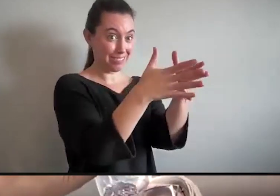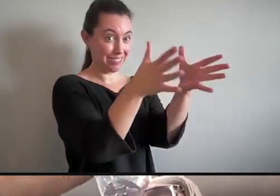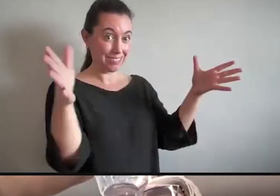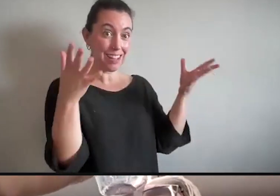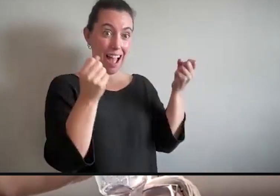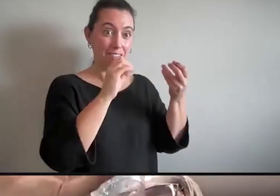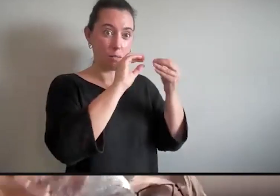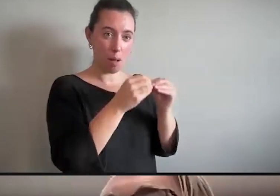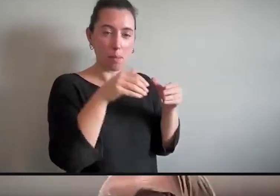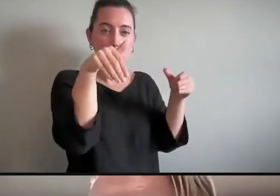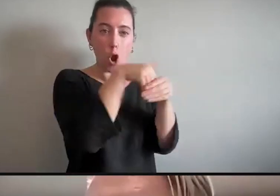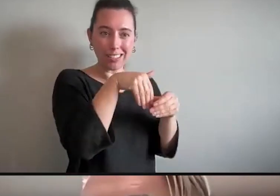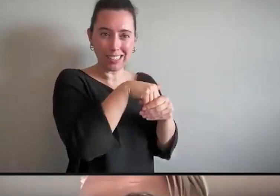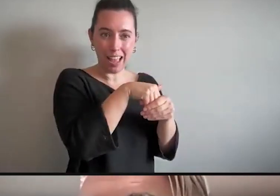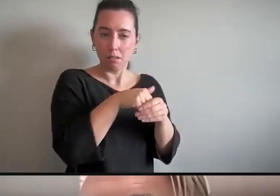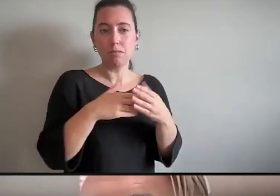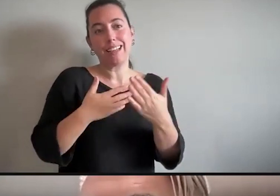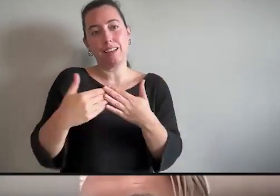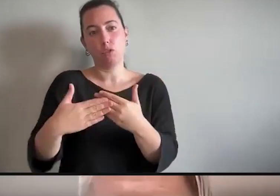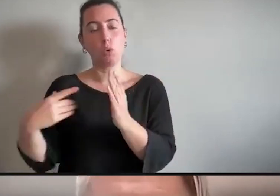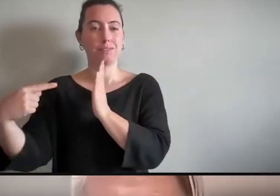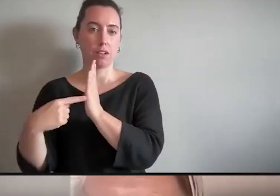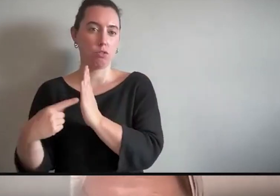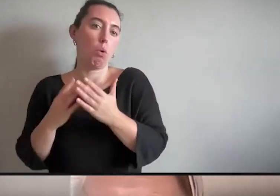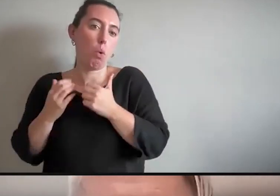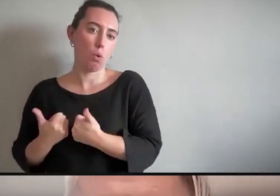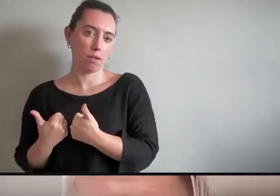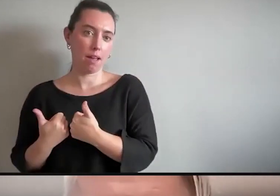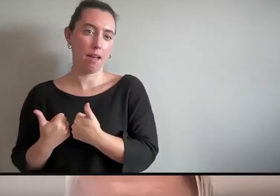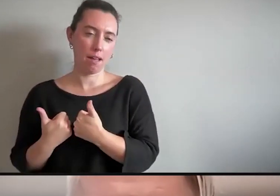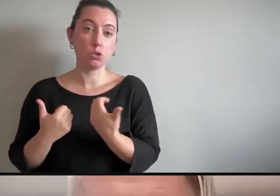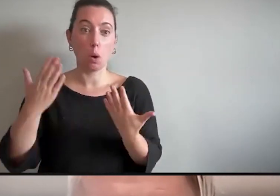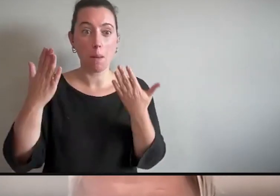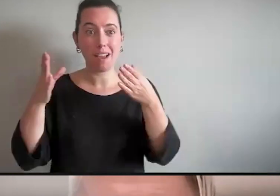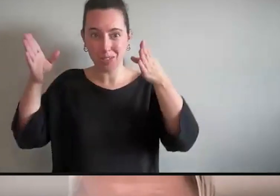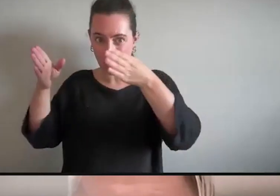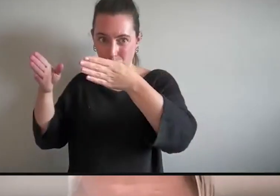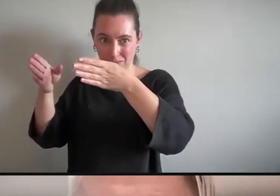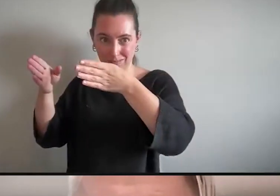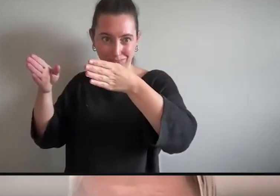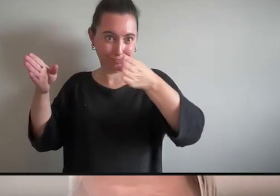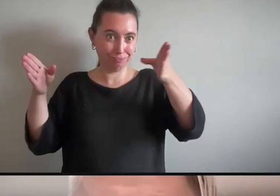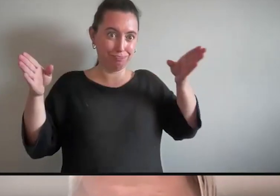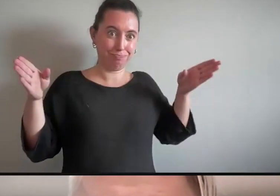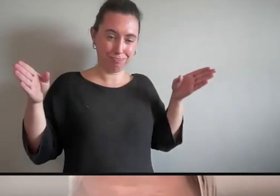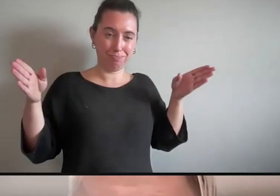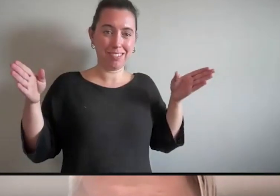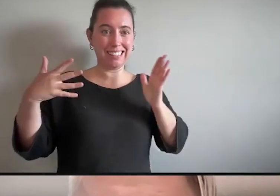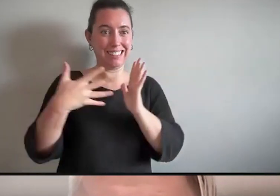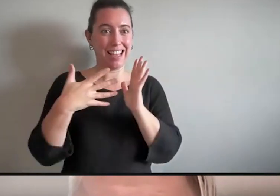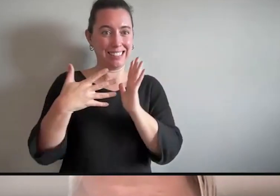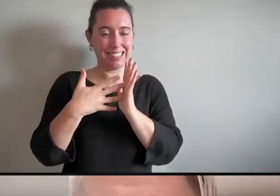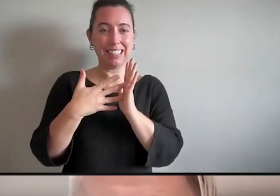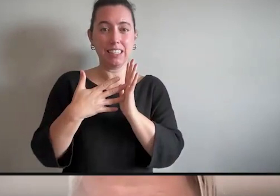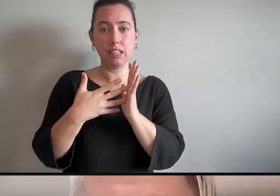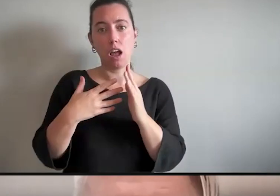whatever, non-technical side. And that's where I think there needs to be some kind of shift. And I'm not thinking about anyone recommending